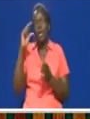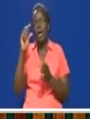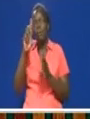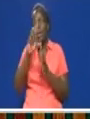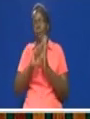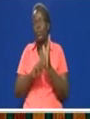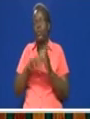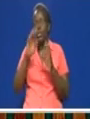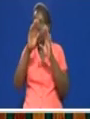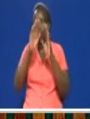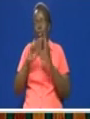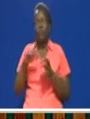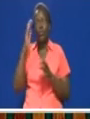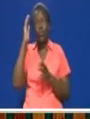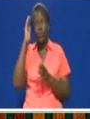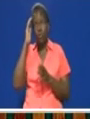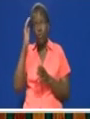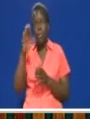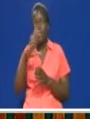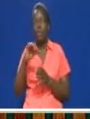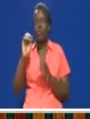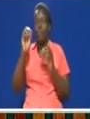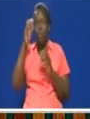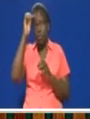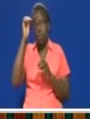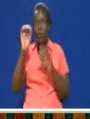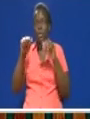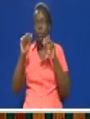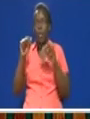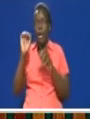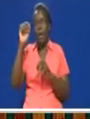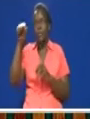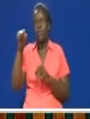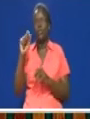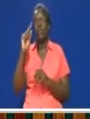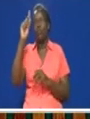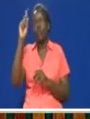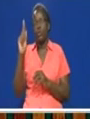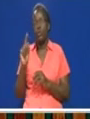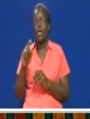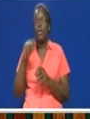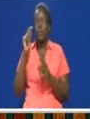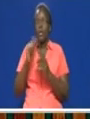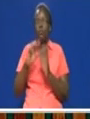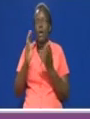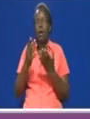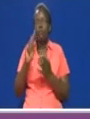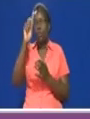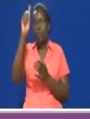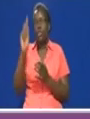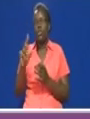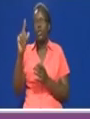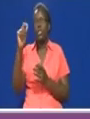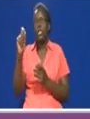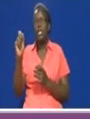you to master this area because you can be asked questions. Then we have question tags. You